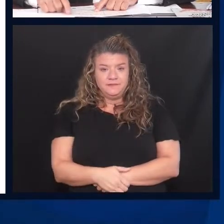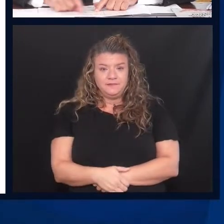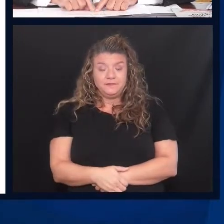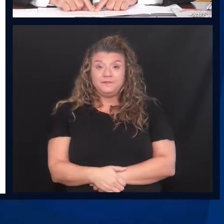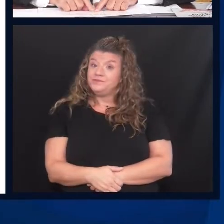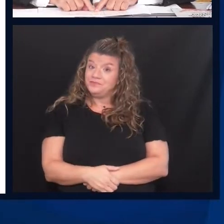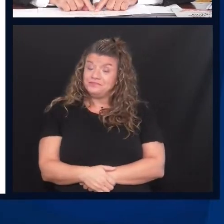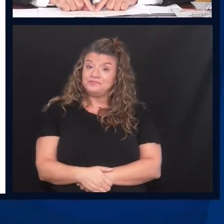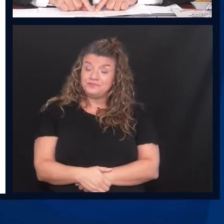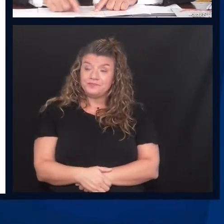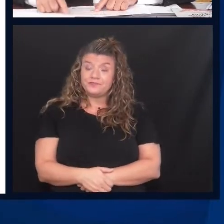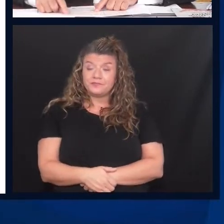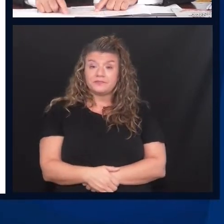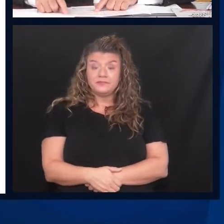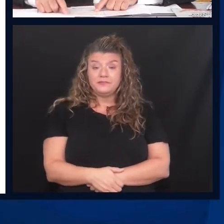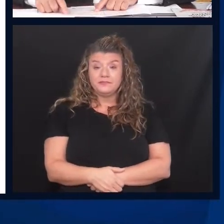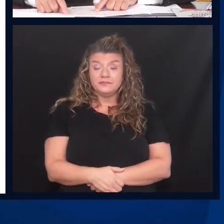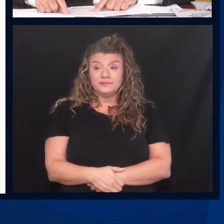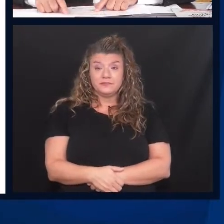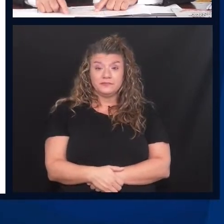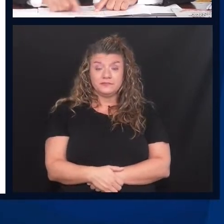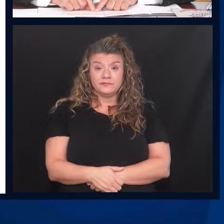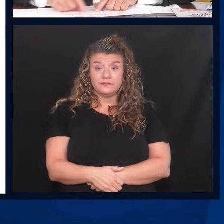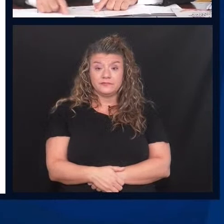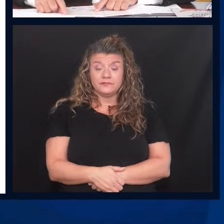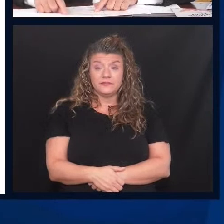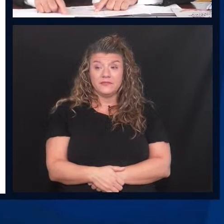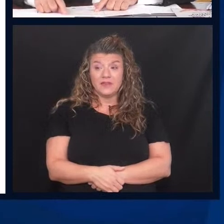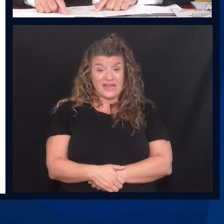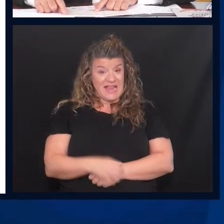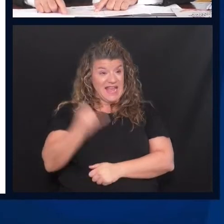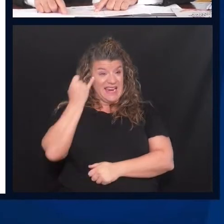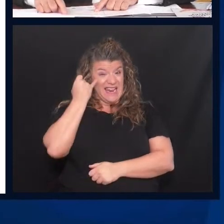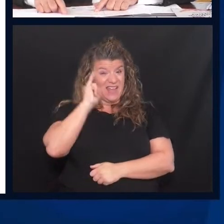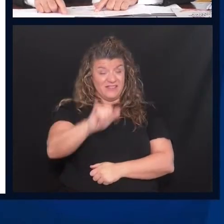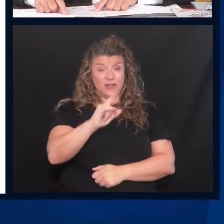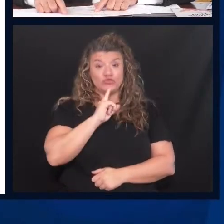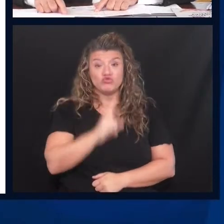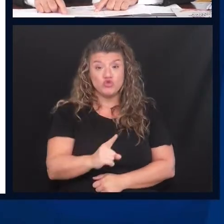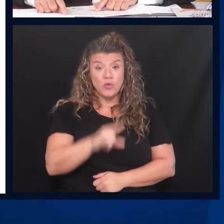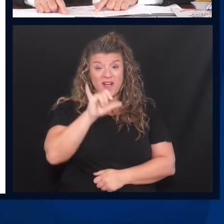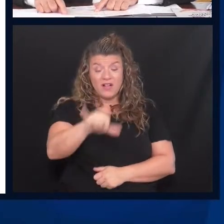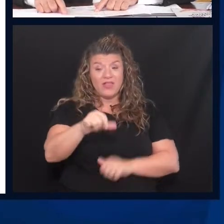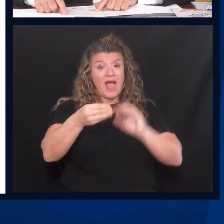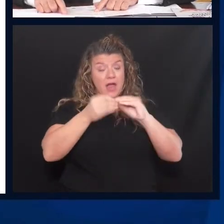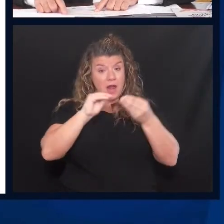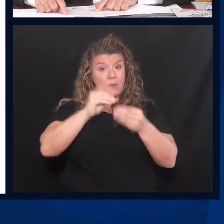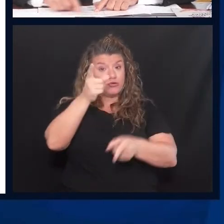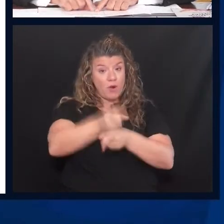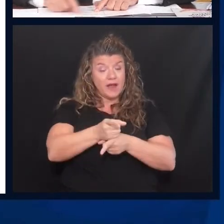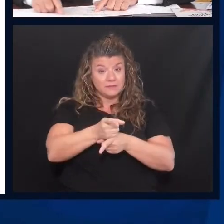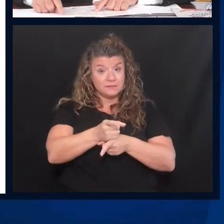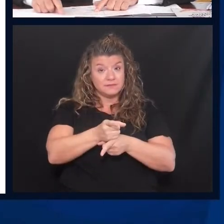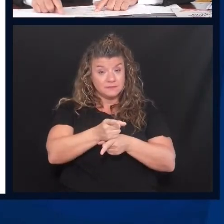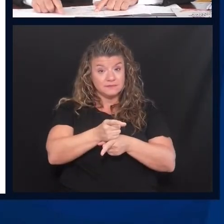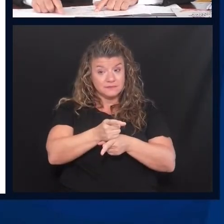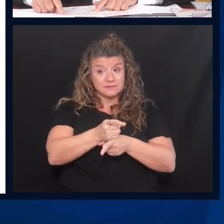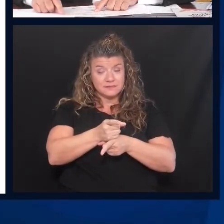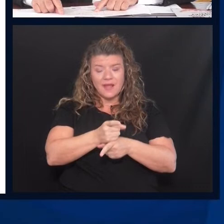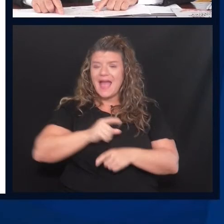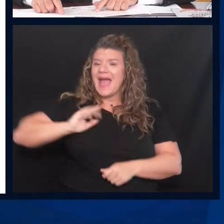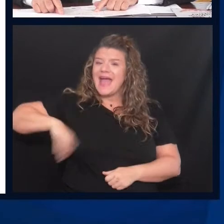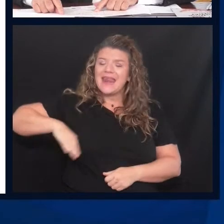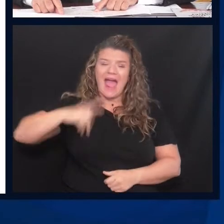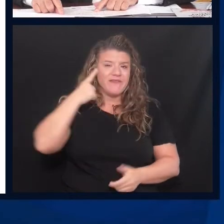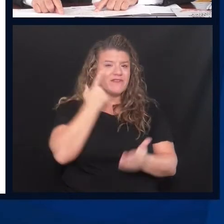you know, and if that be true, if that number is exactly right, and I haven't verified these